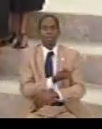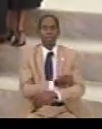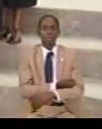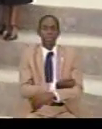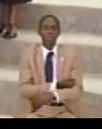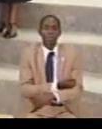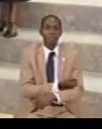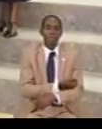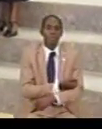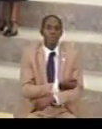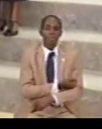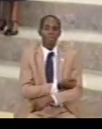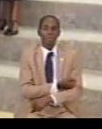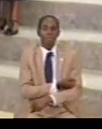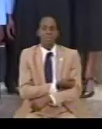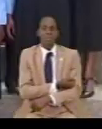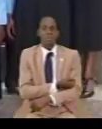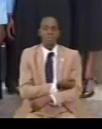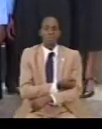authority.